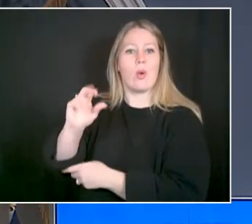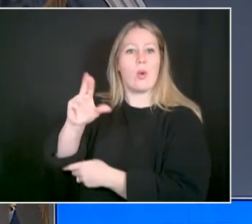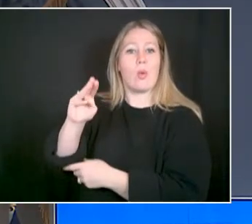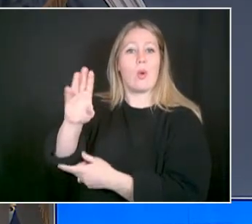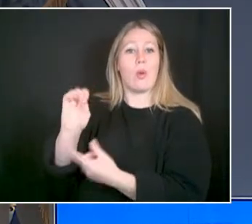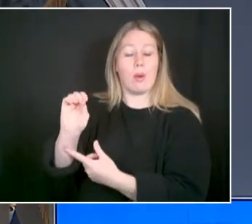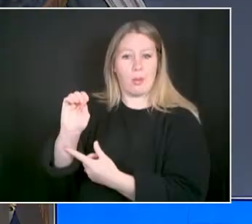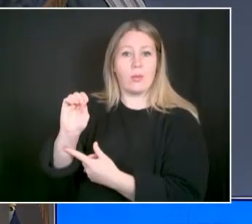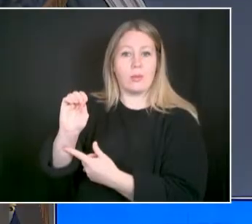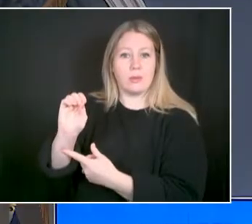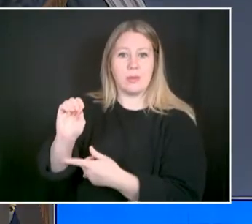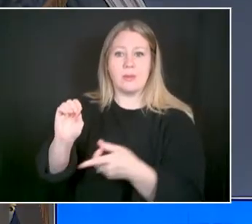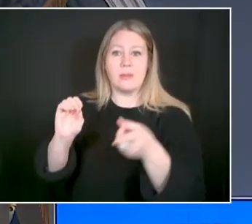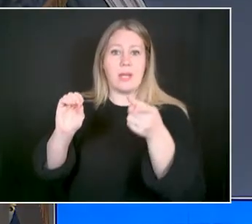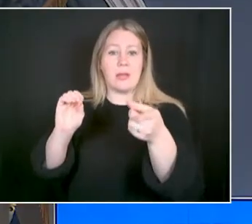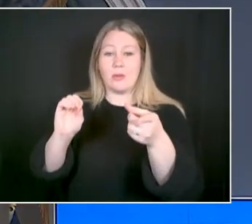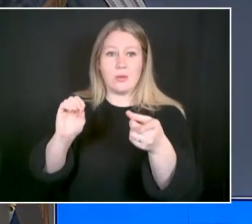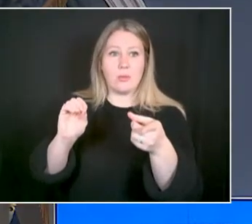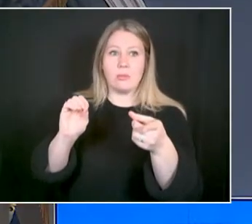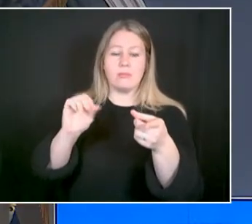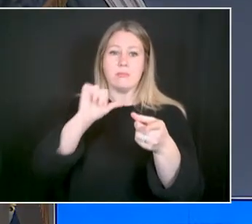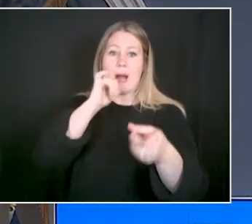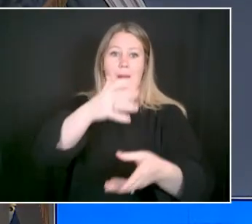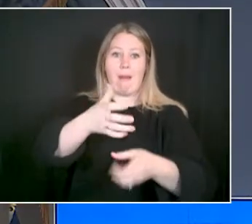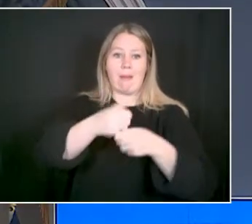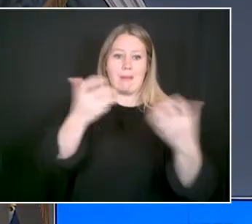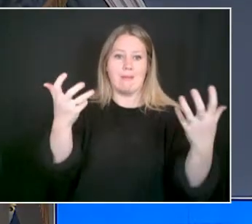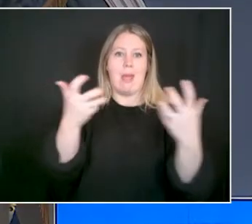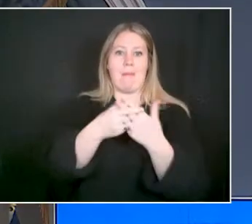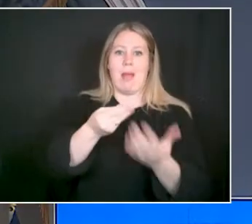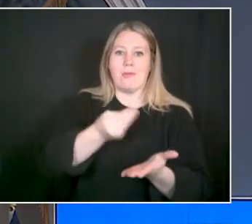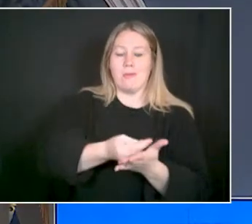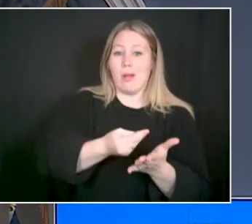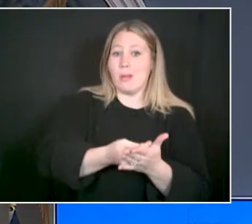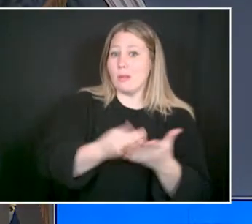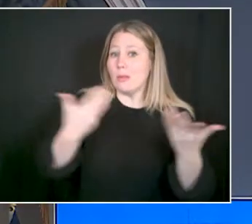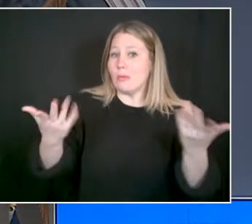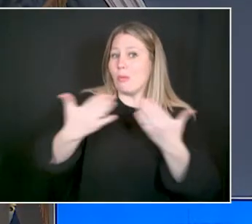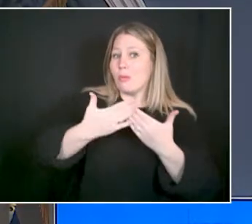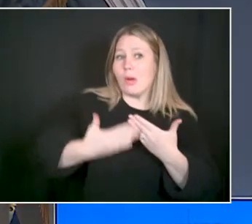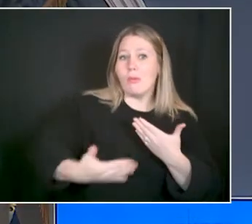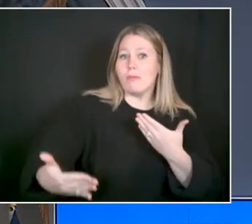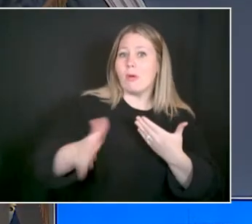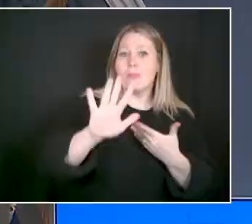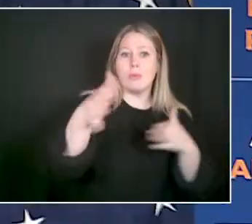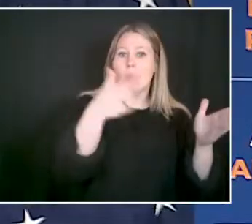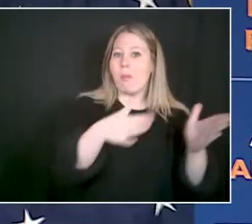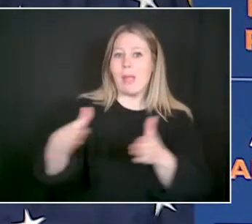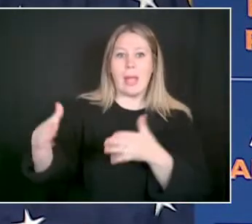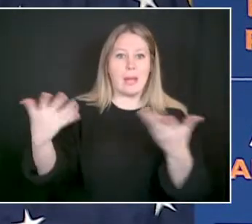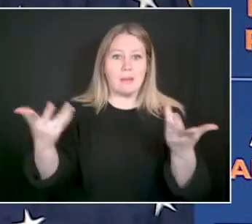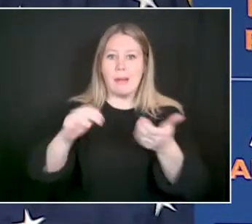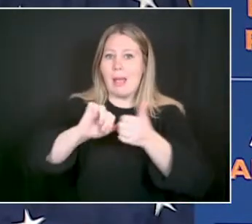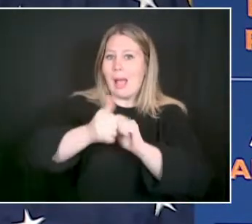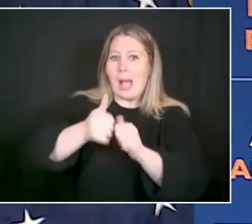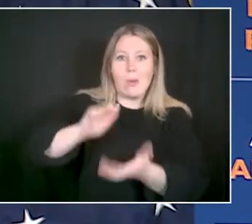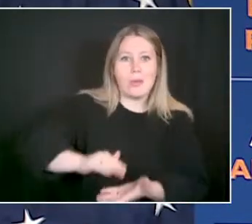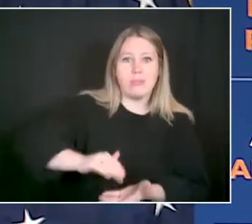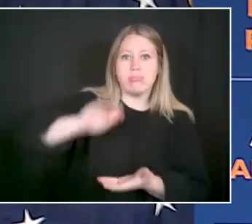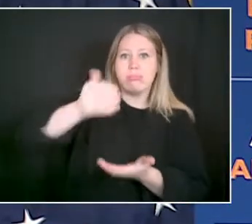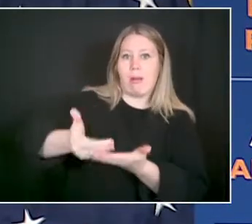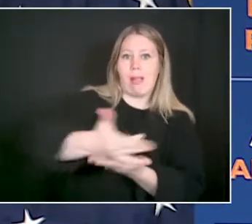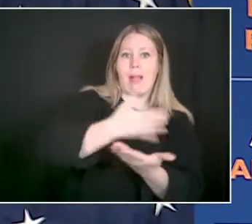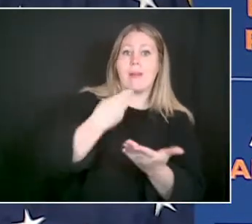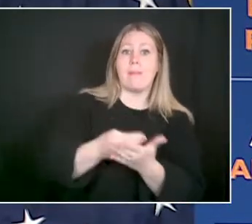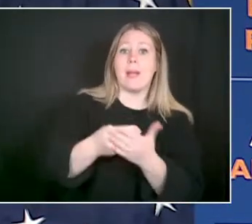denied matching funds. What's your plan moving forward financially for your campaign? Well, okay,